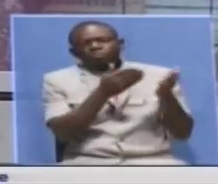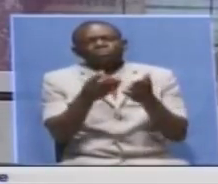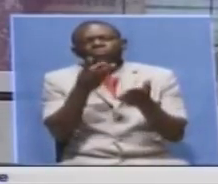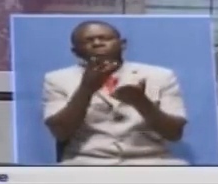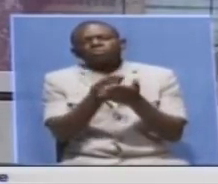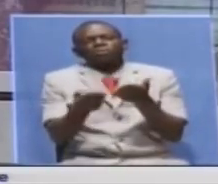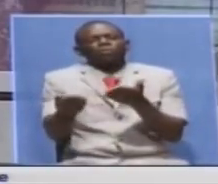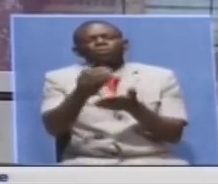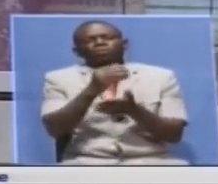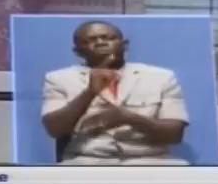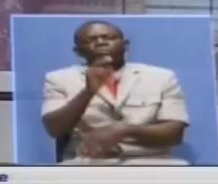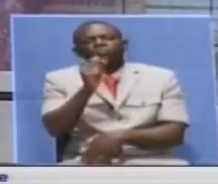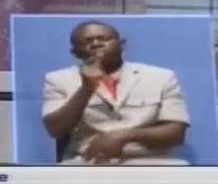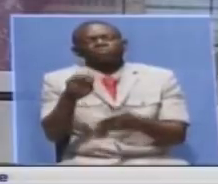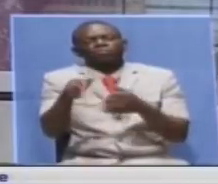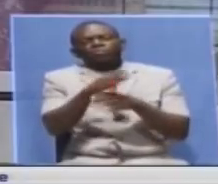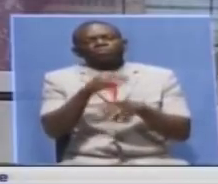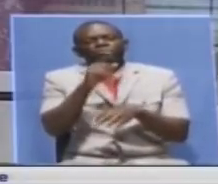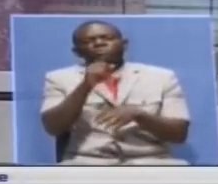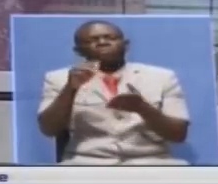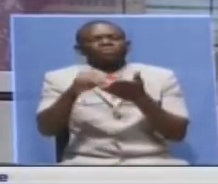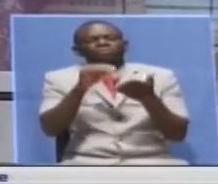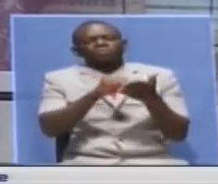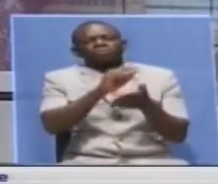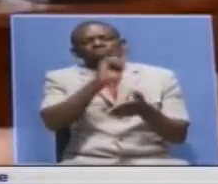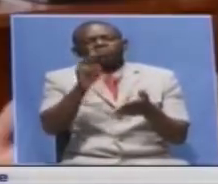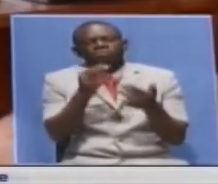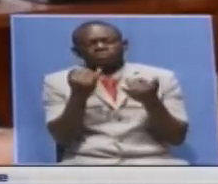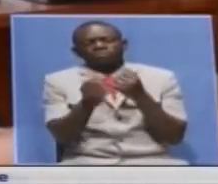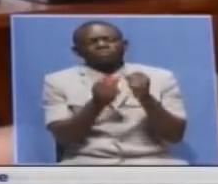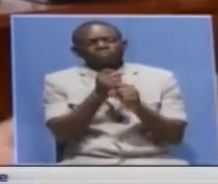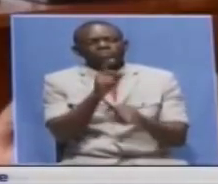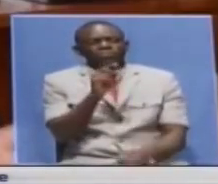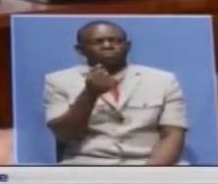$1 million within 2018.